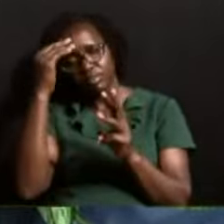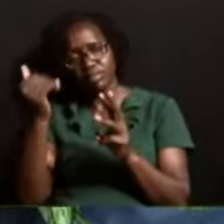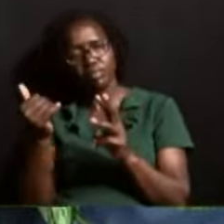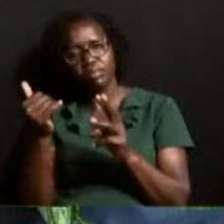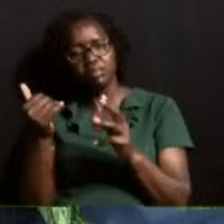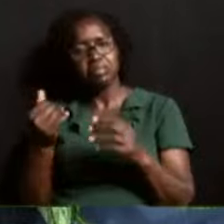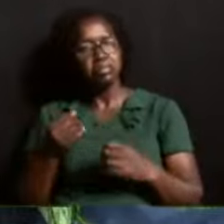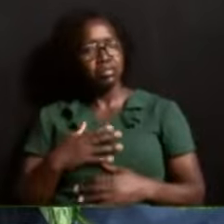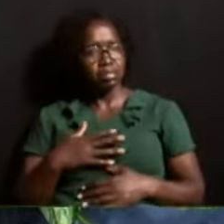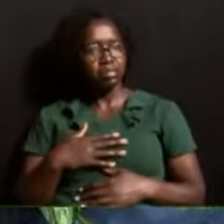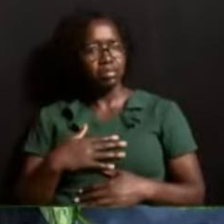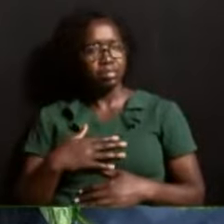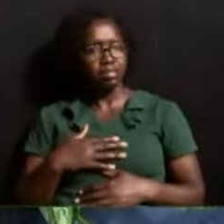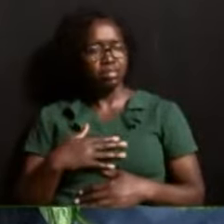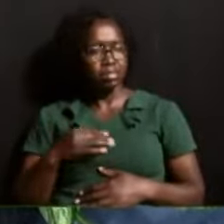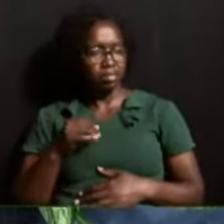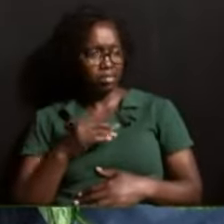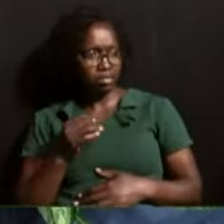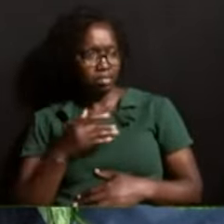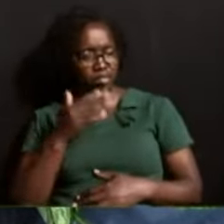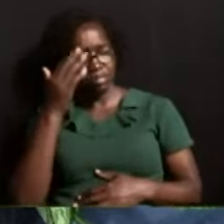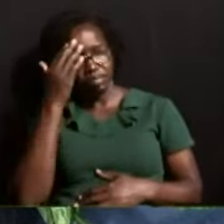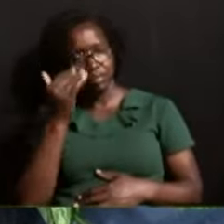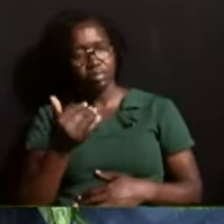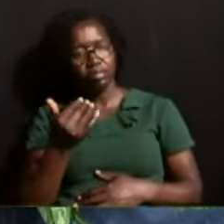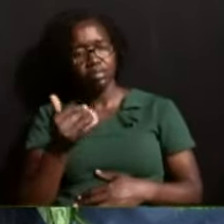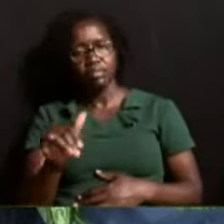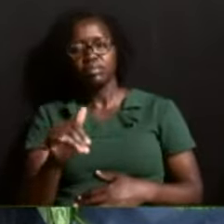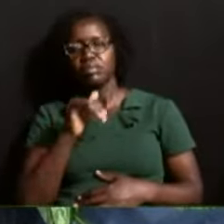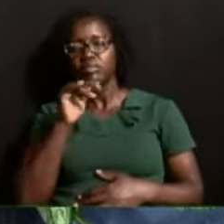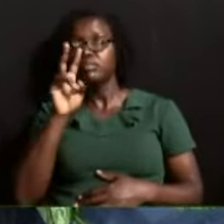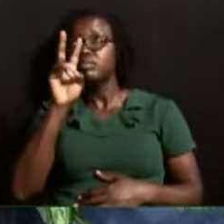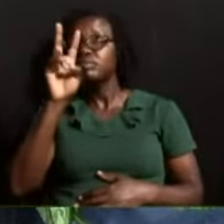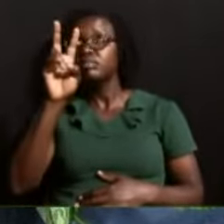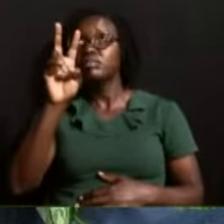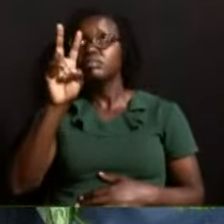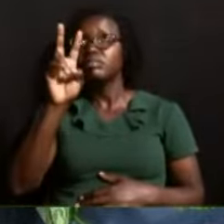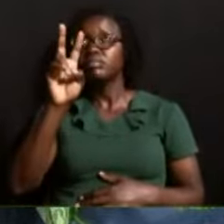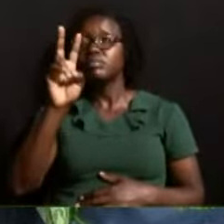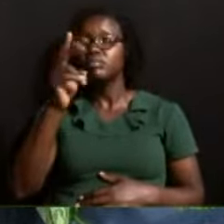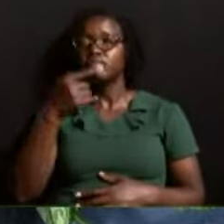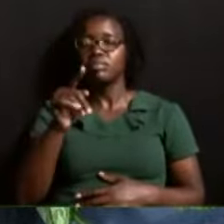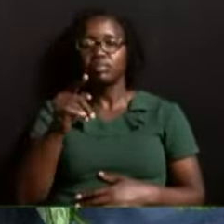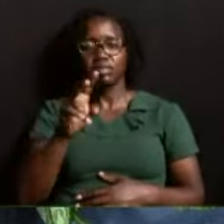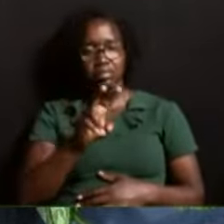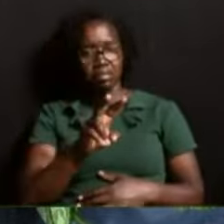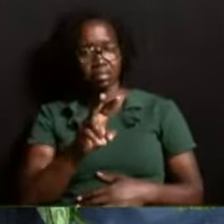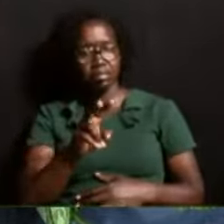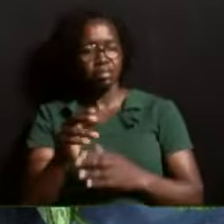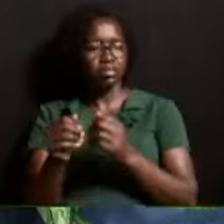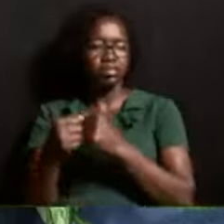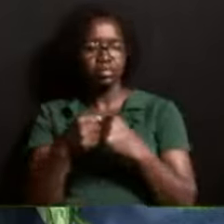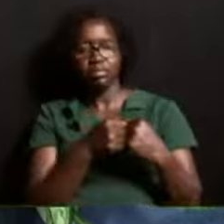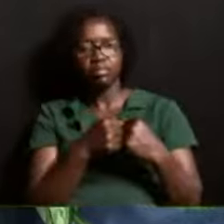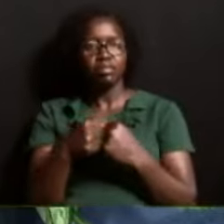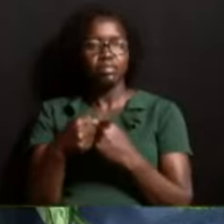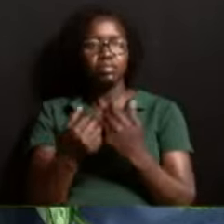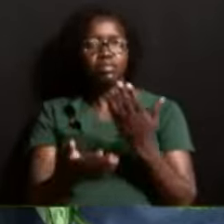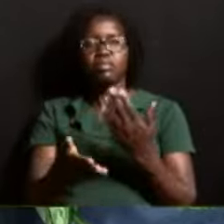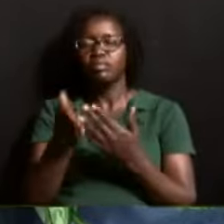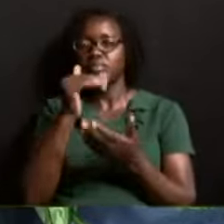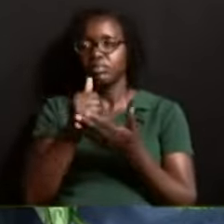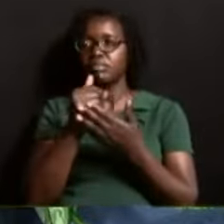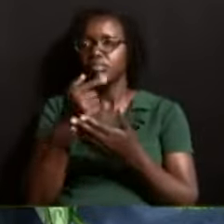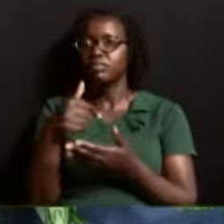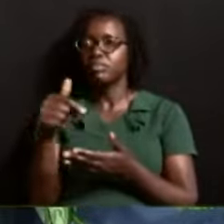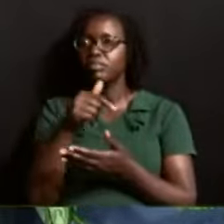panic, they panic because they are not looking at God, they are looking at the storm. May God help us